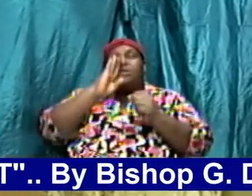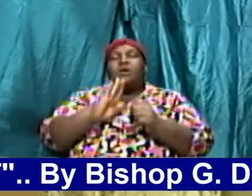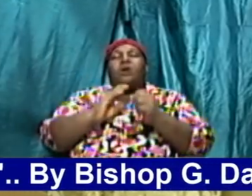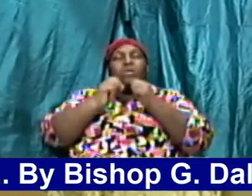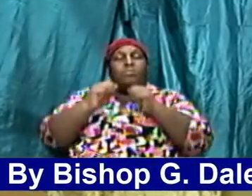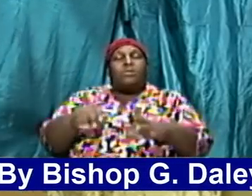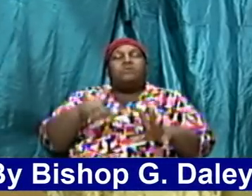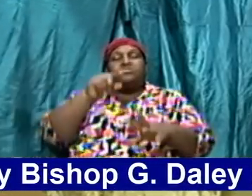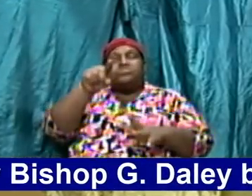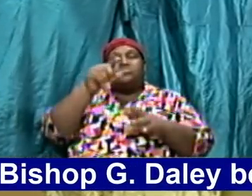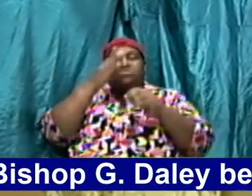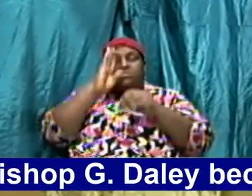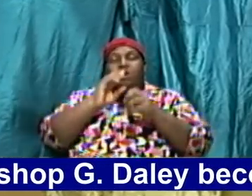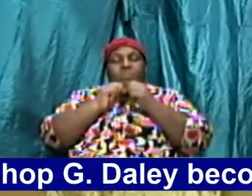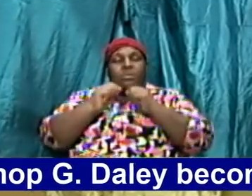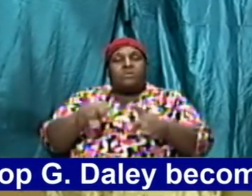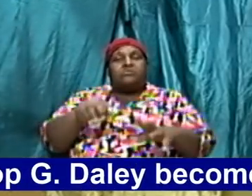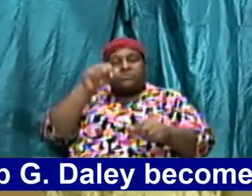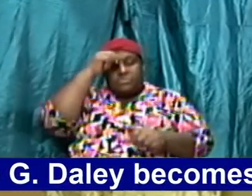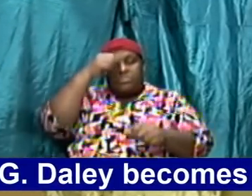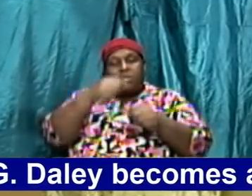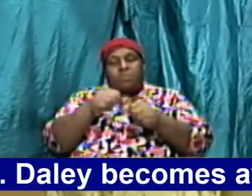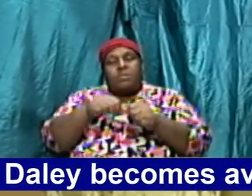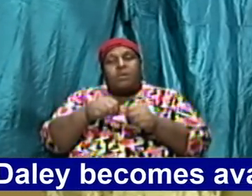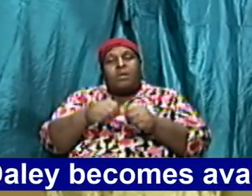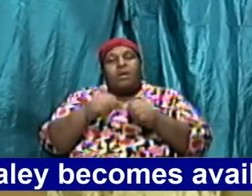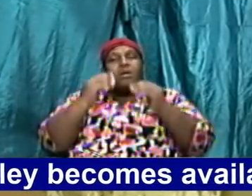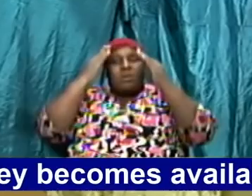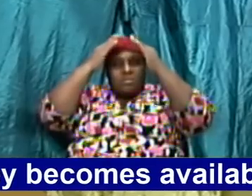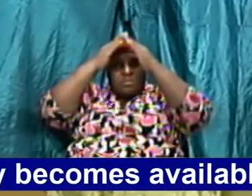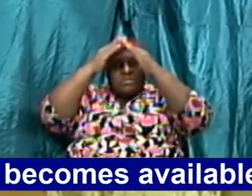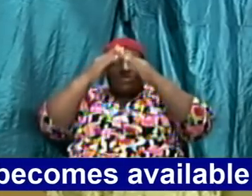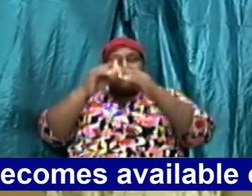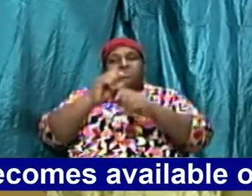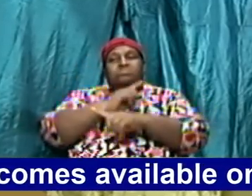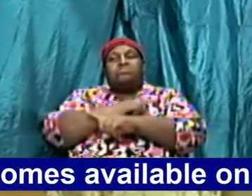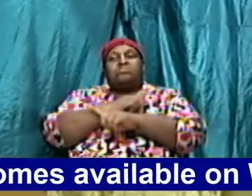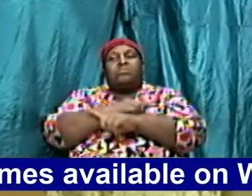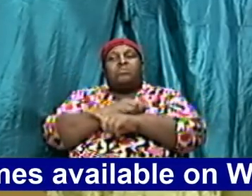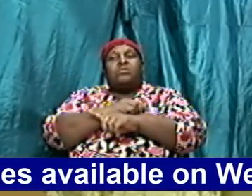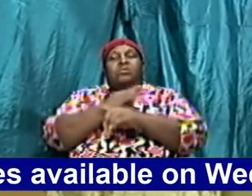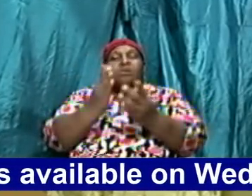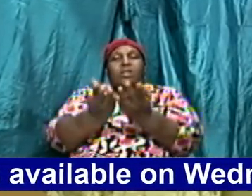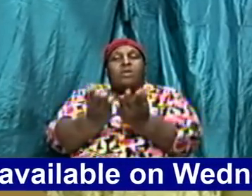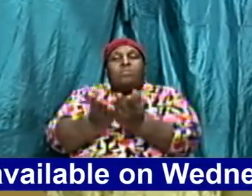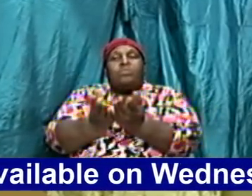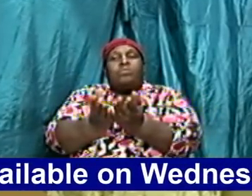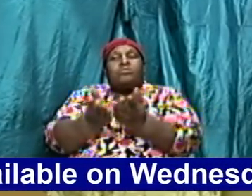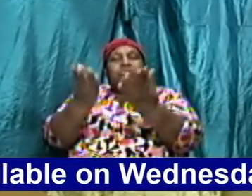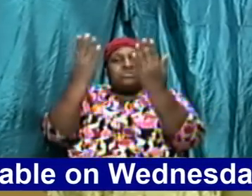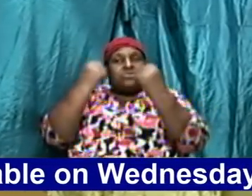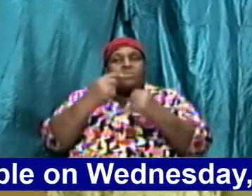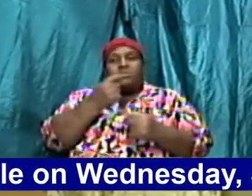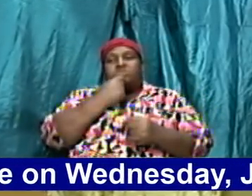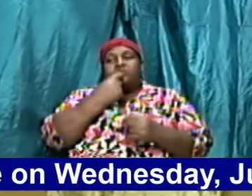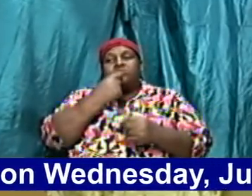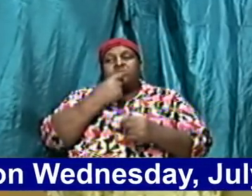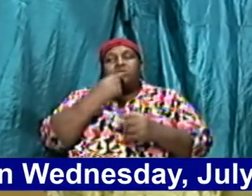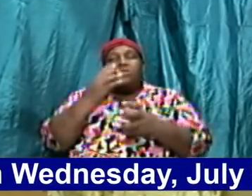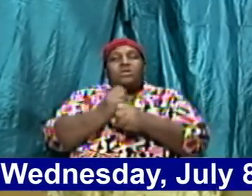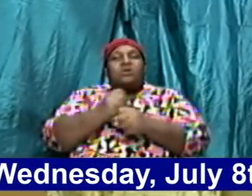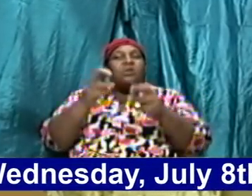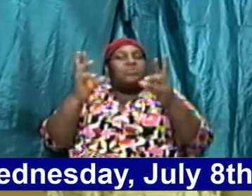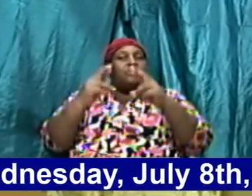God bless you. God bless you. Remember that Bishop Daly's book is coming out soon. And get yourselves ready to get a copy. It should be